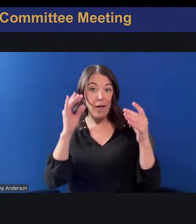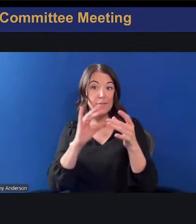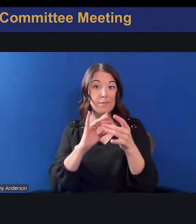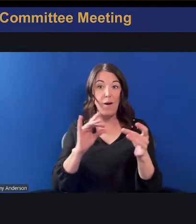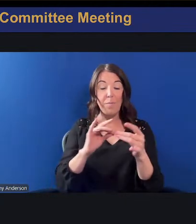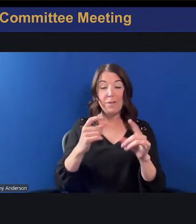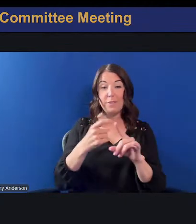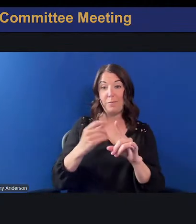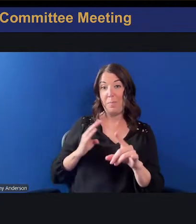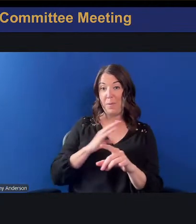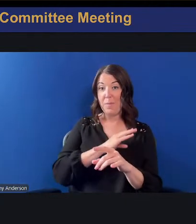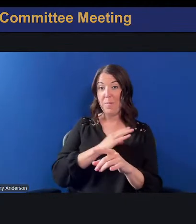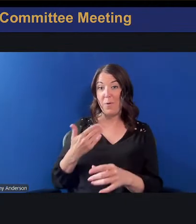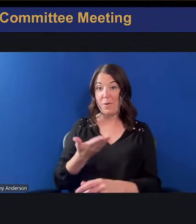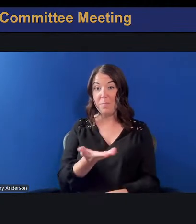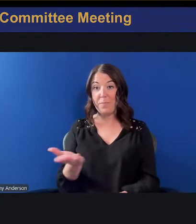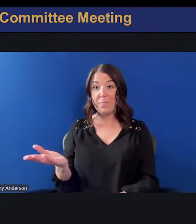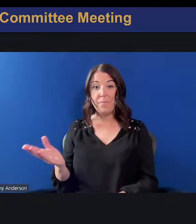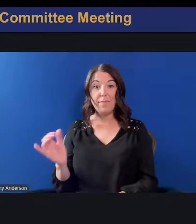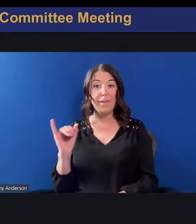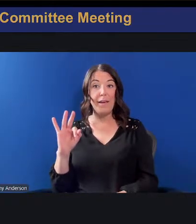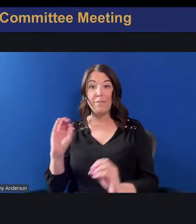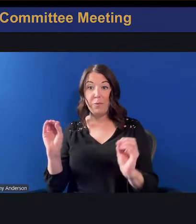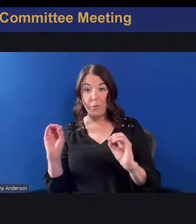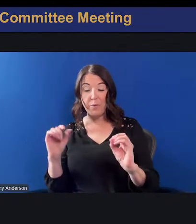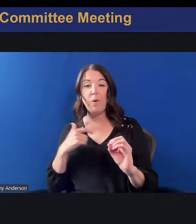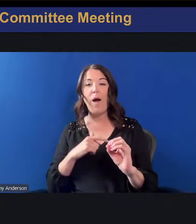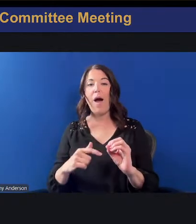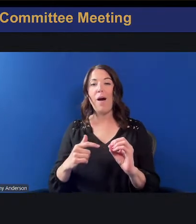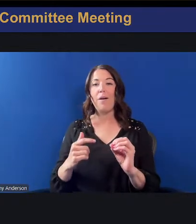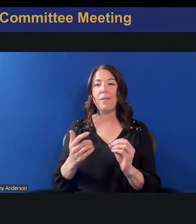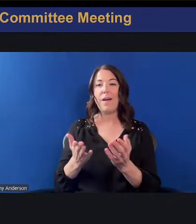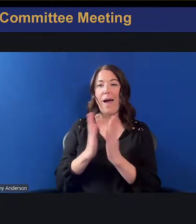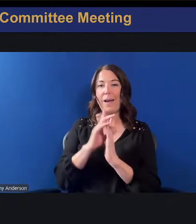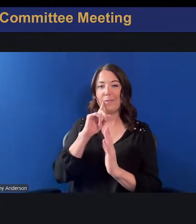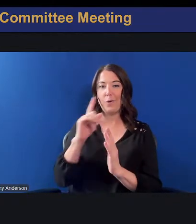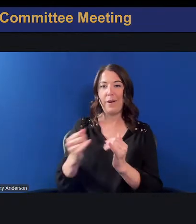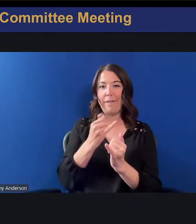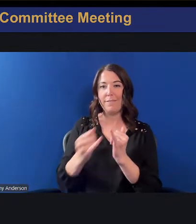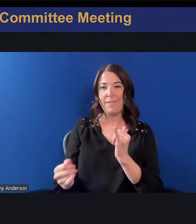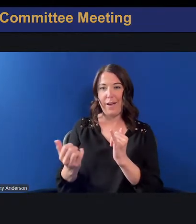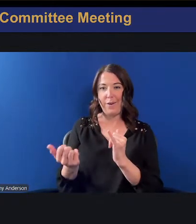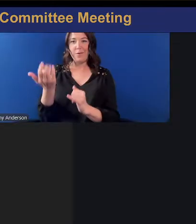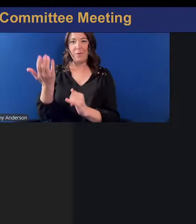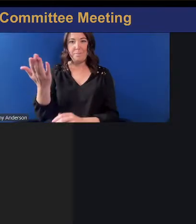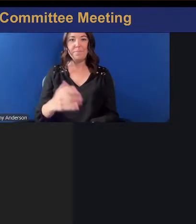members? And if not, I'll seek a final agenda or a final action.